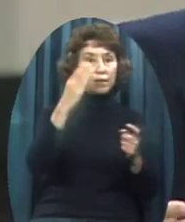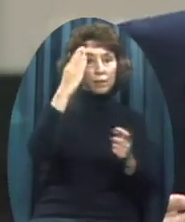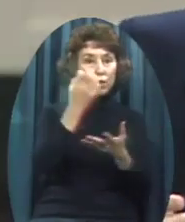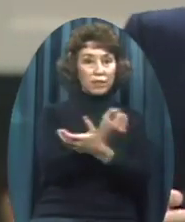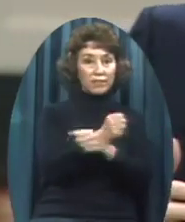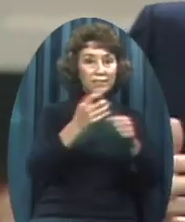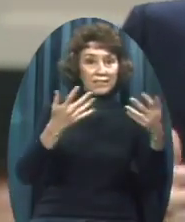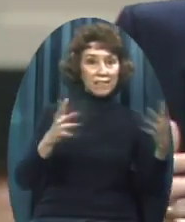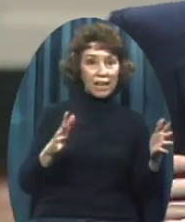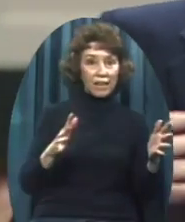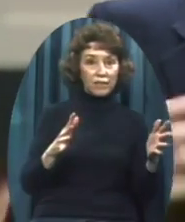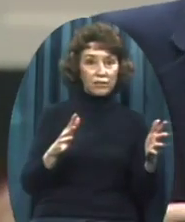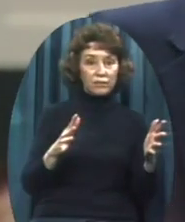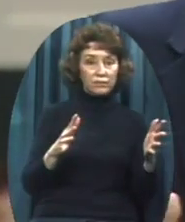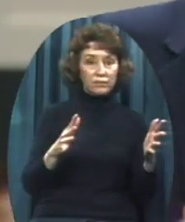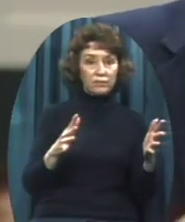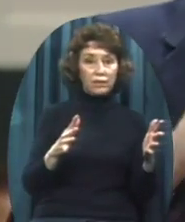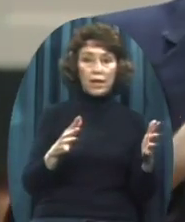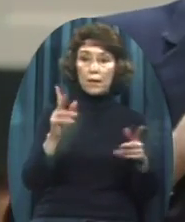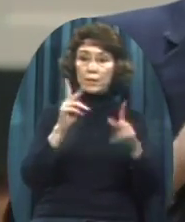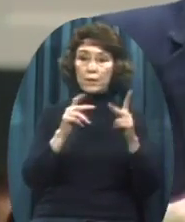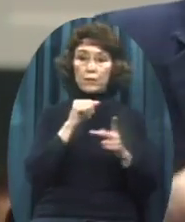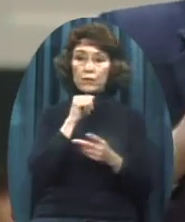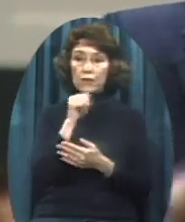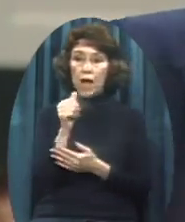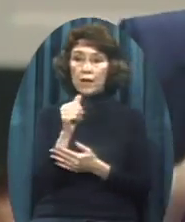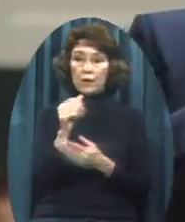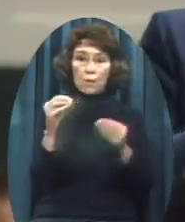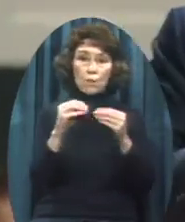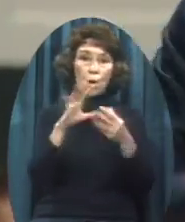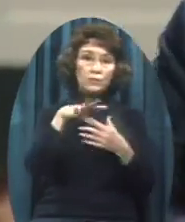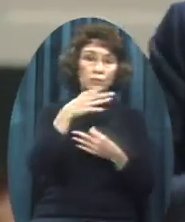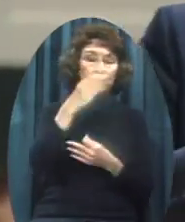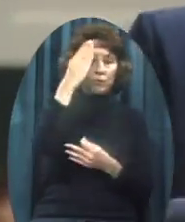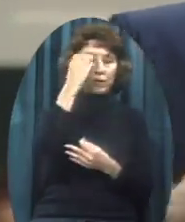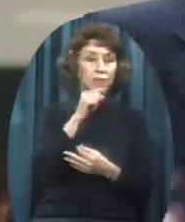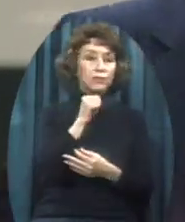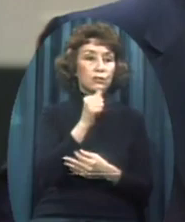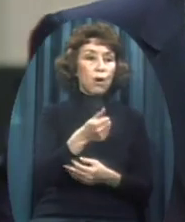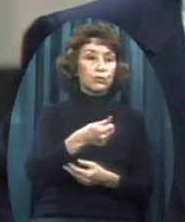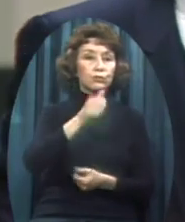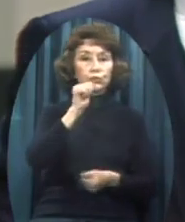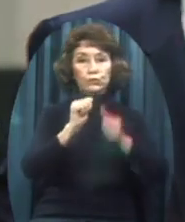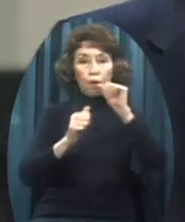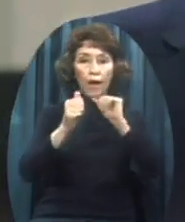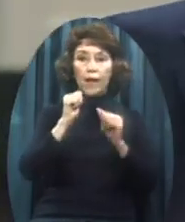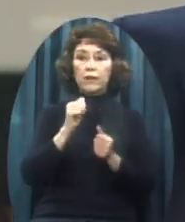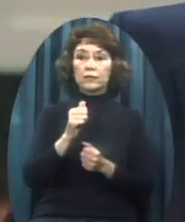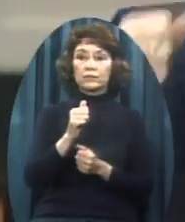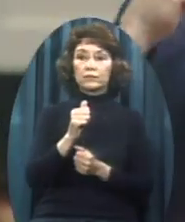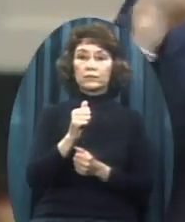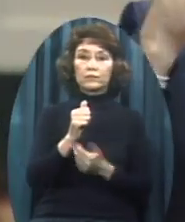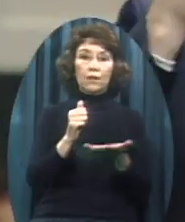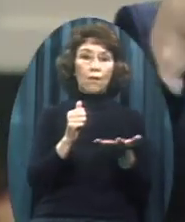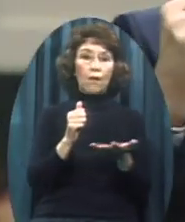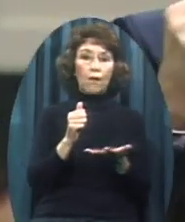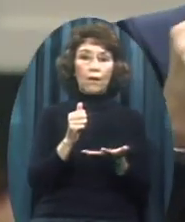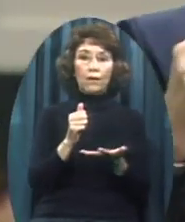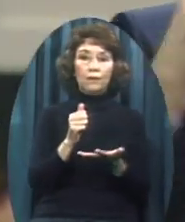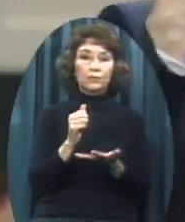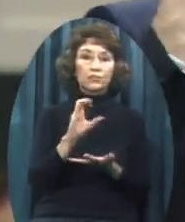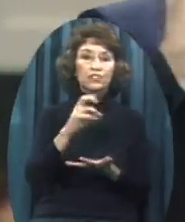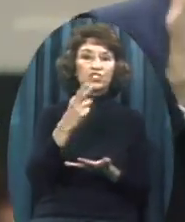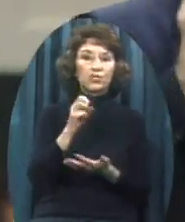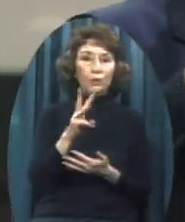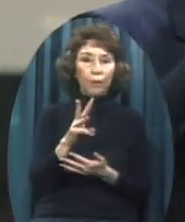get more spiritual because they don't drink or chew or spit or whatever. Because Christ lives in